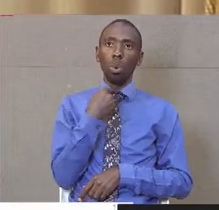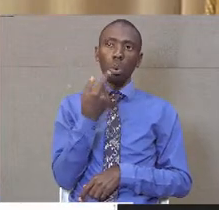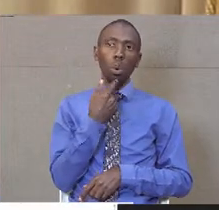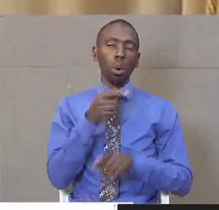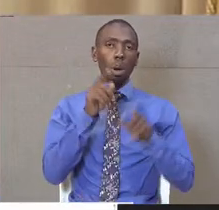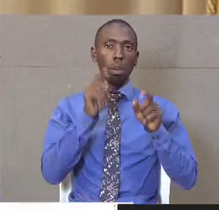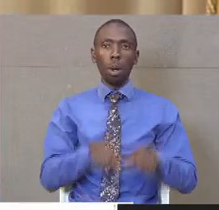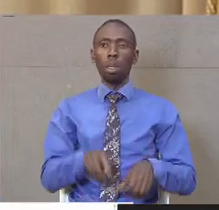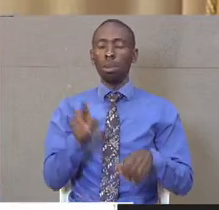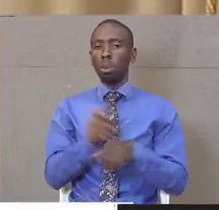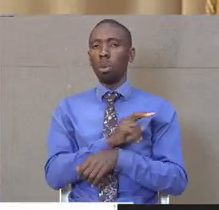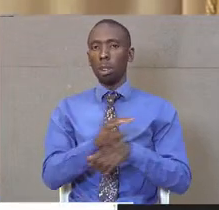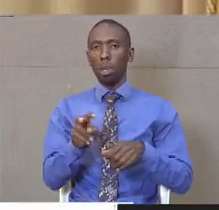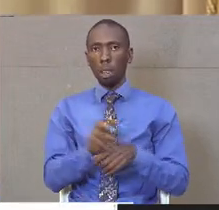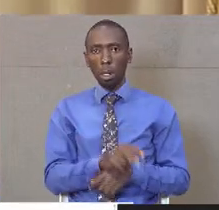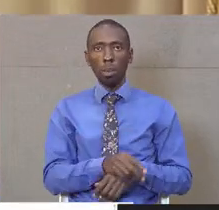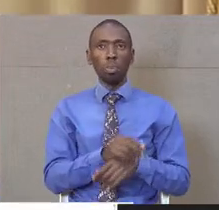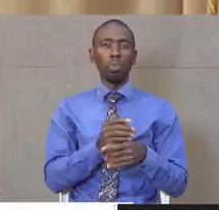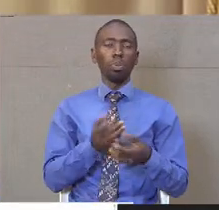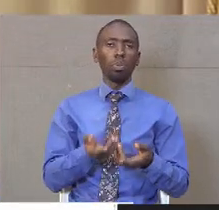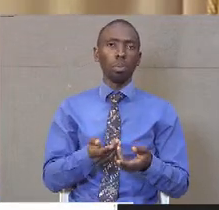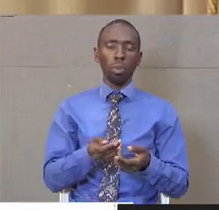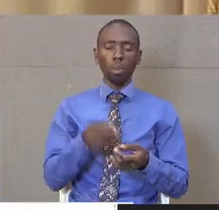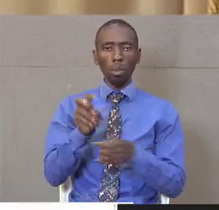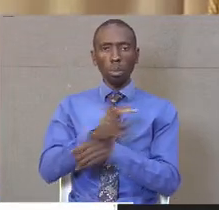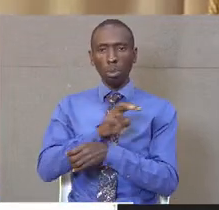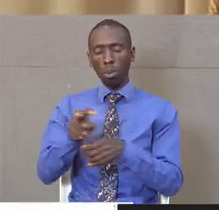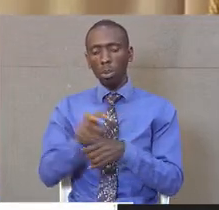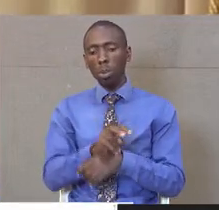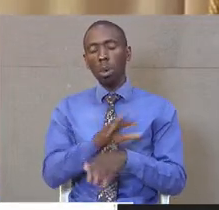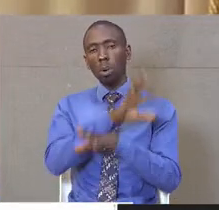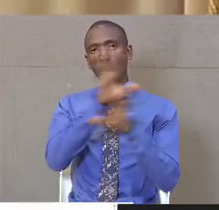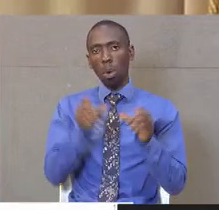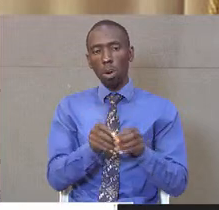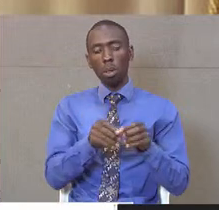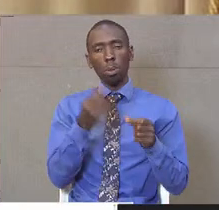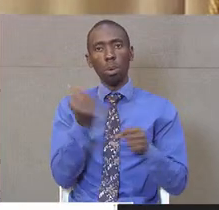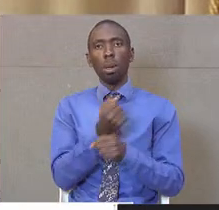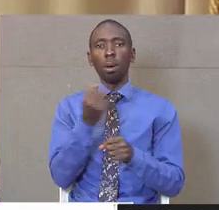to monitor, supervise that everybody is working.